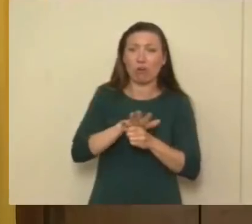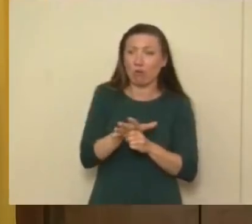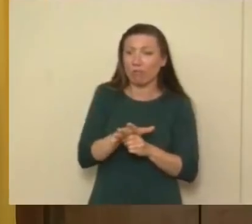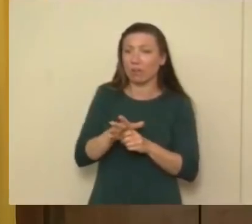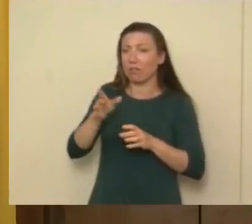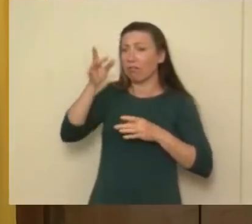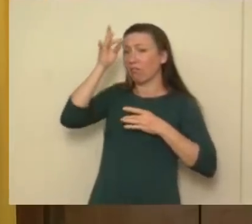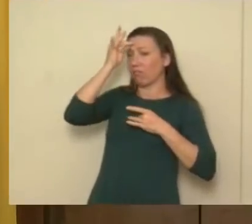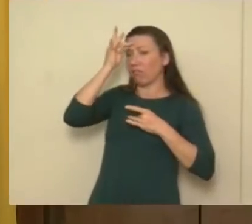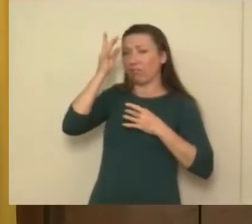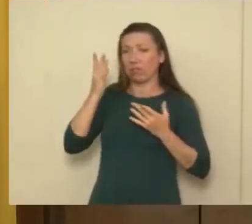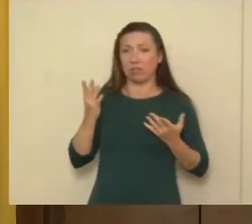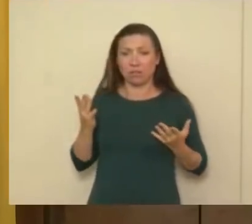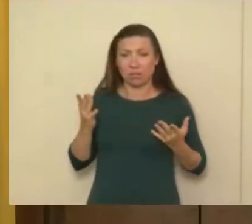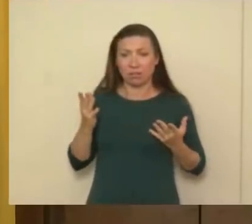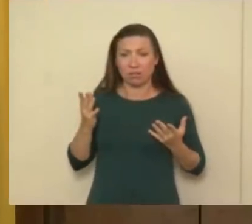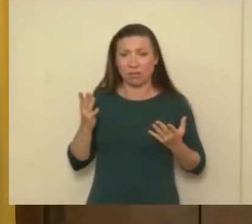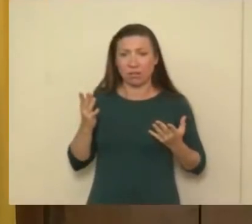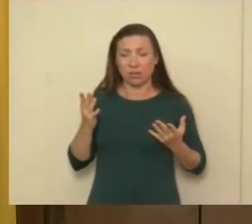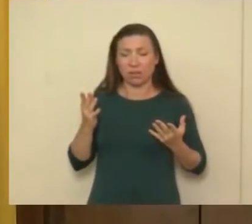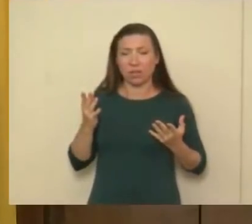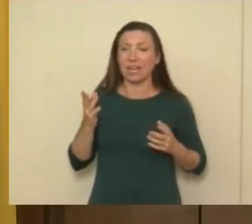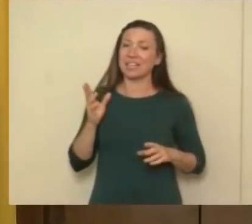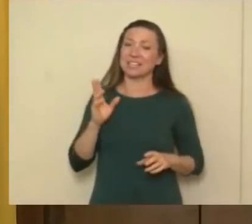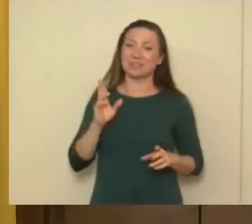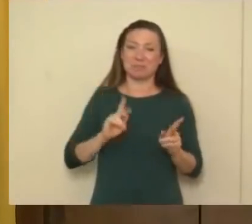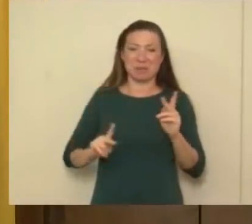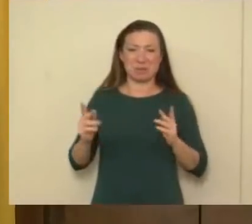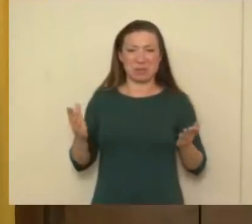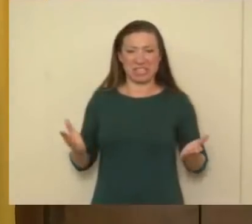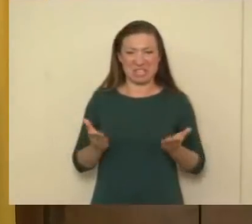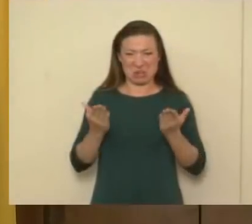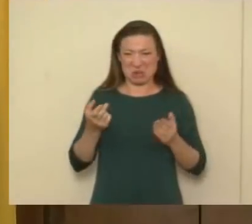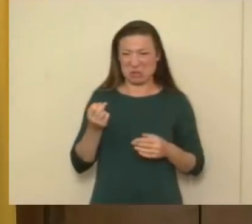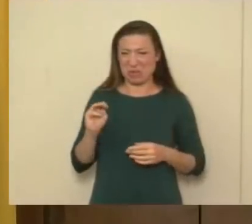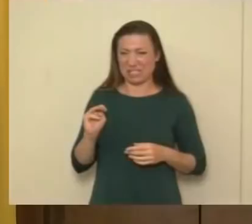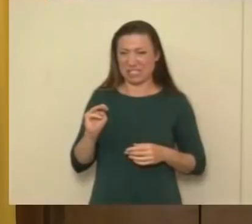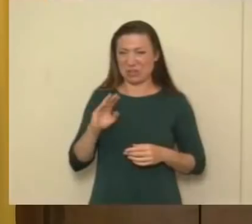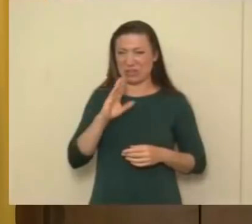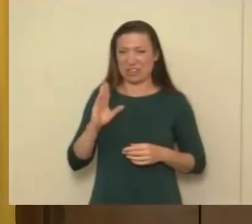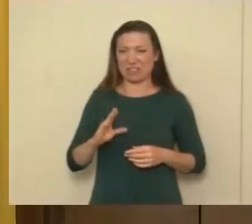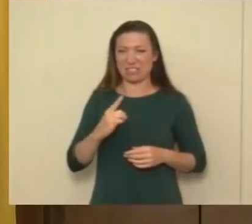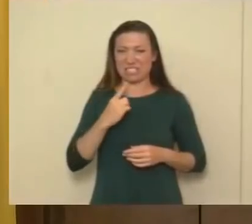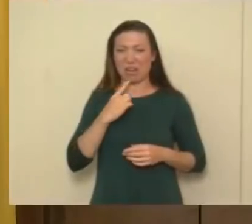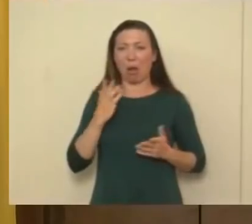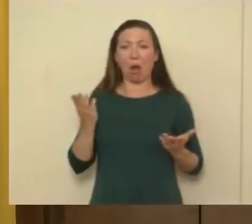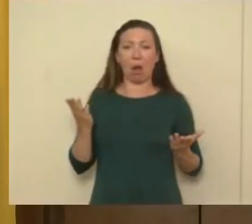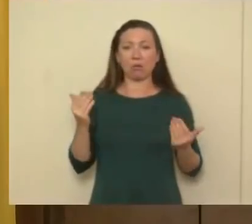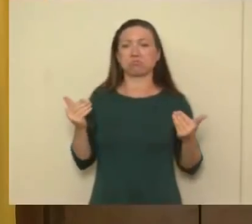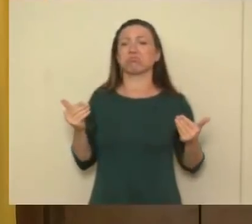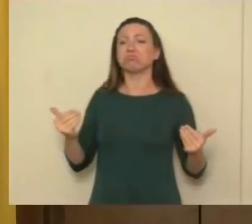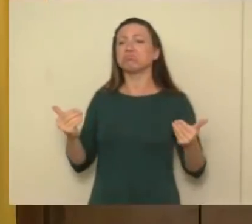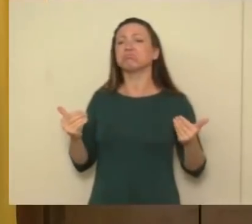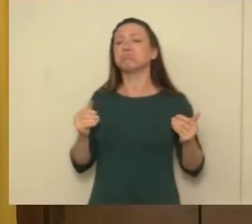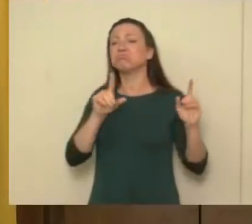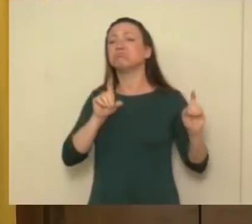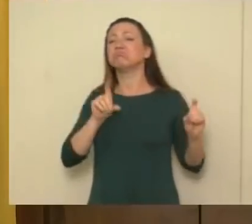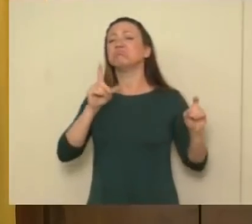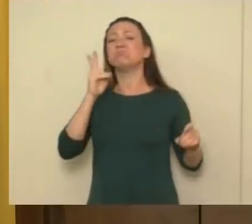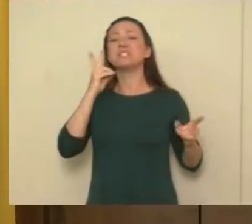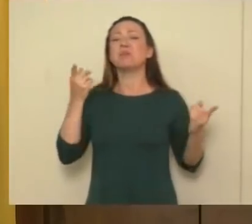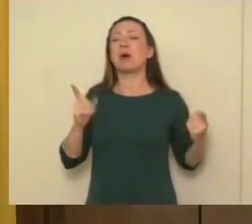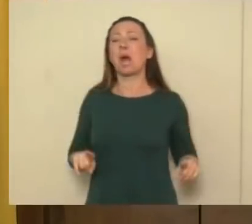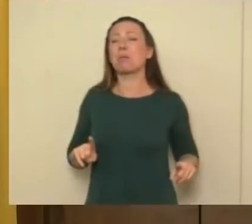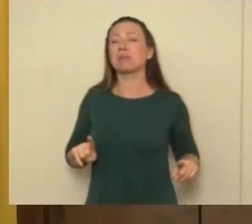Nor did anyone in the state say, good idea, let's see what kind of theories work in a pandemic. It is clear to me that